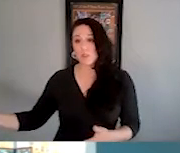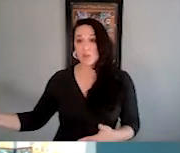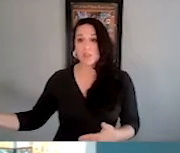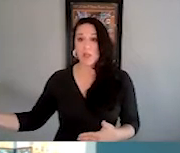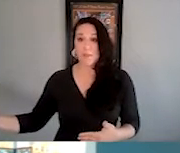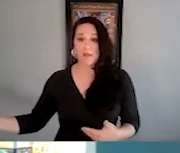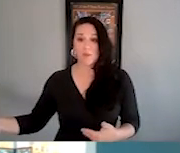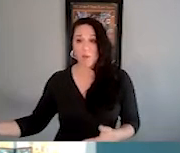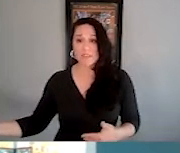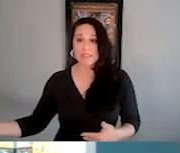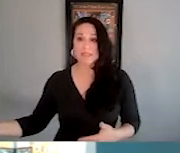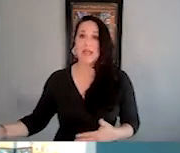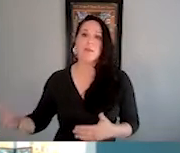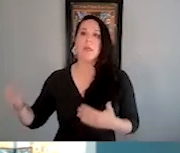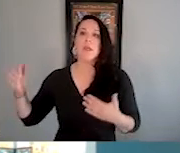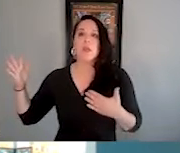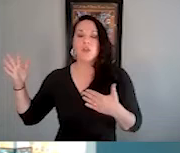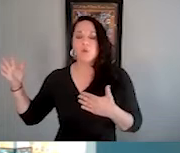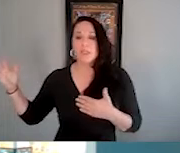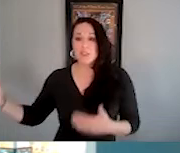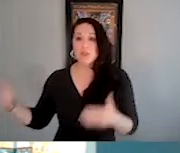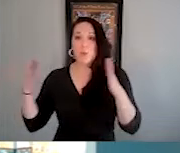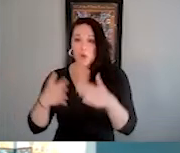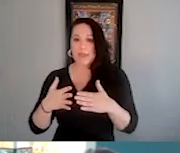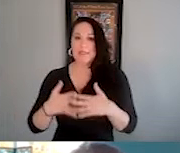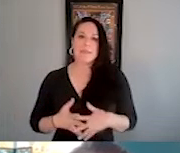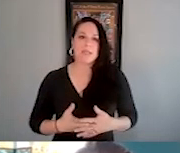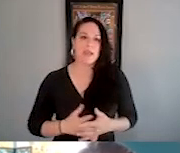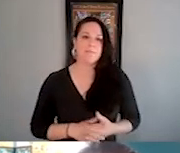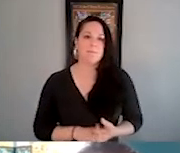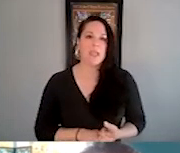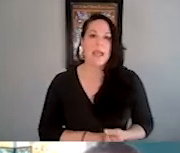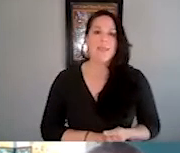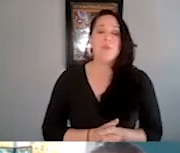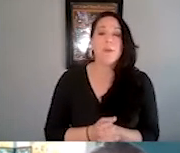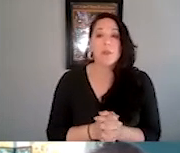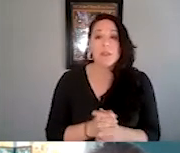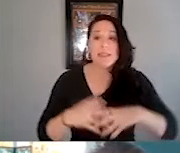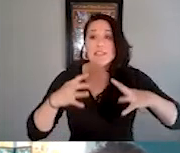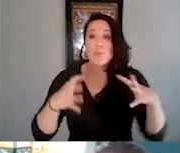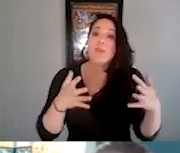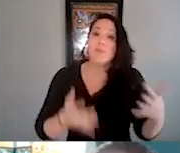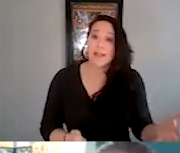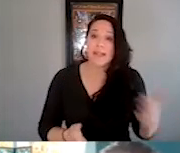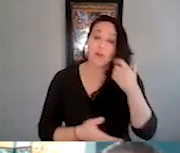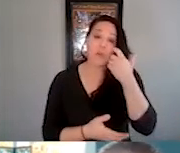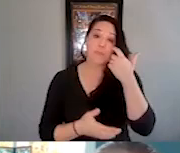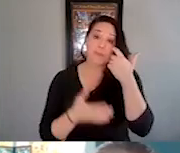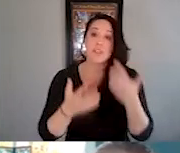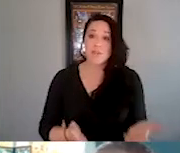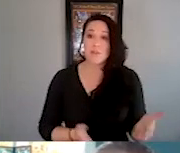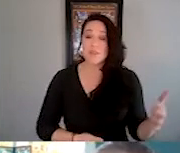amount of prescriptions we saw coming out of our pharmacies at the time. You can do both at the same time. And remember, this should be fun.